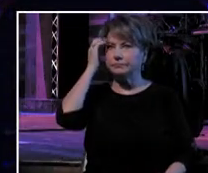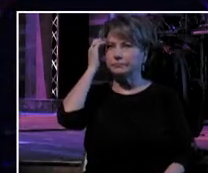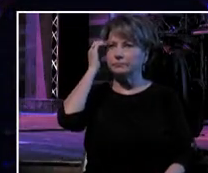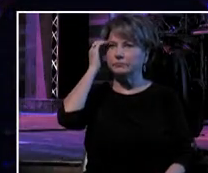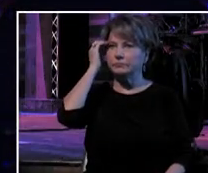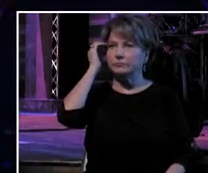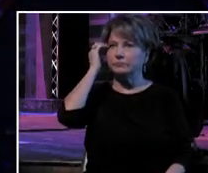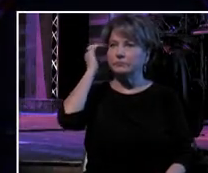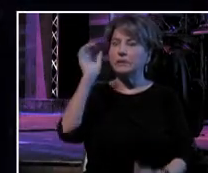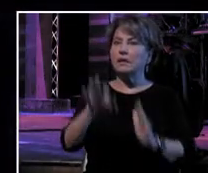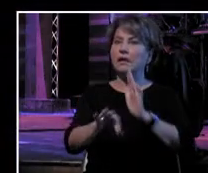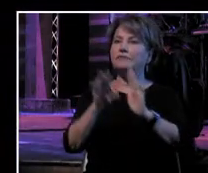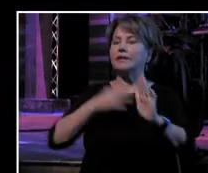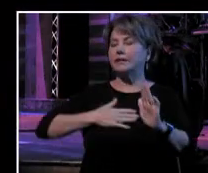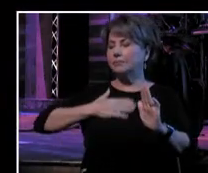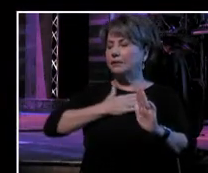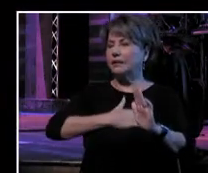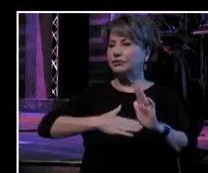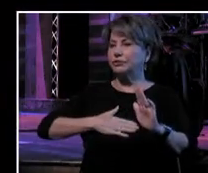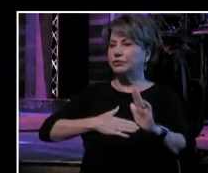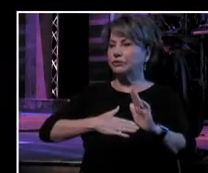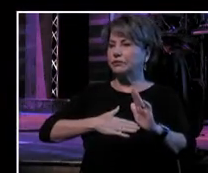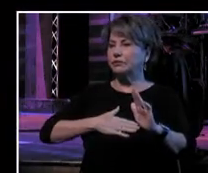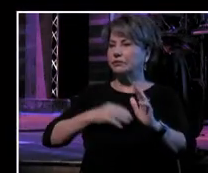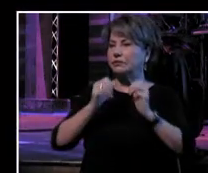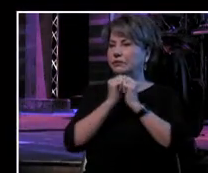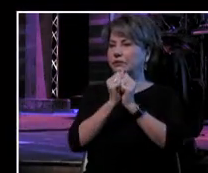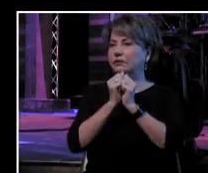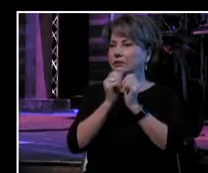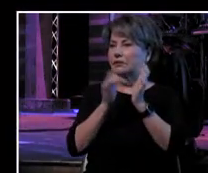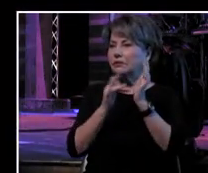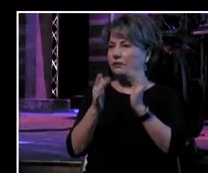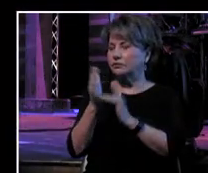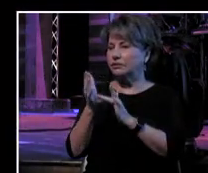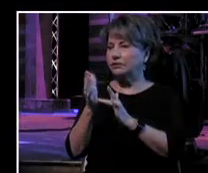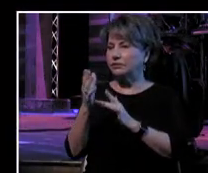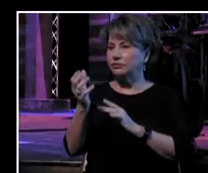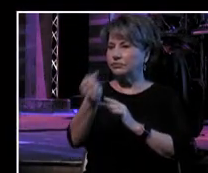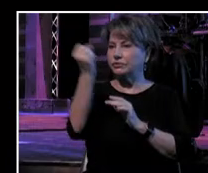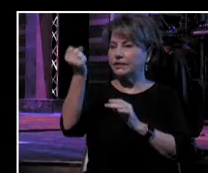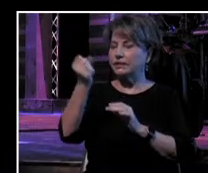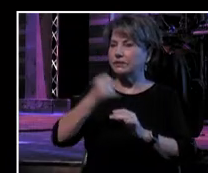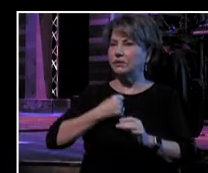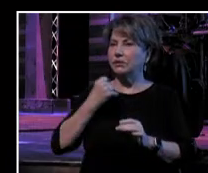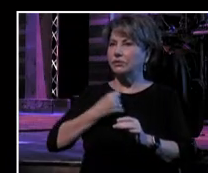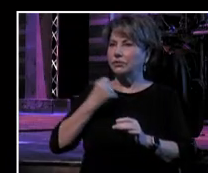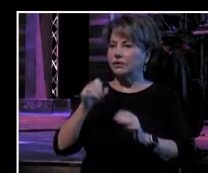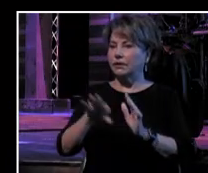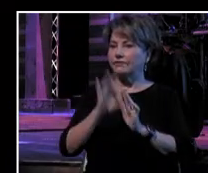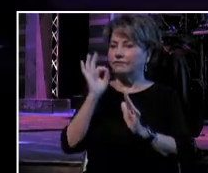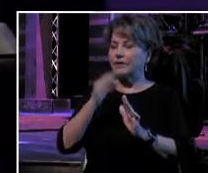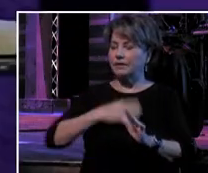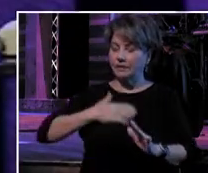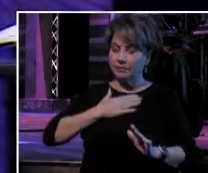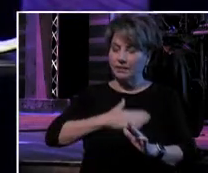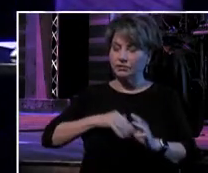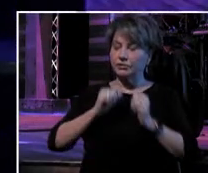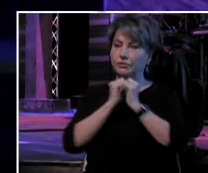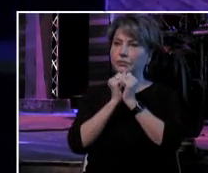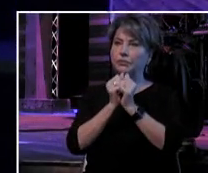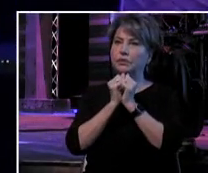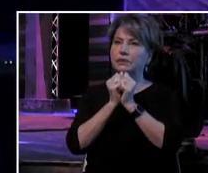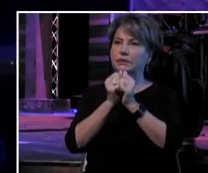It's finding pleasure in Jesus. You are called to take joy in finding your pleasure